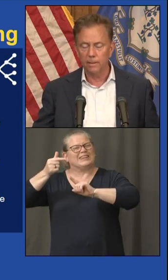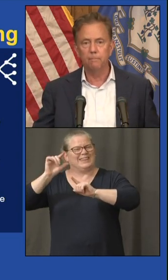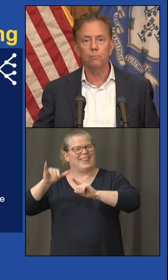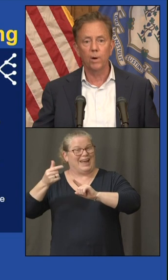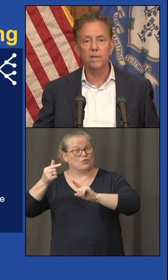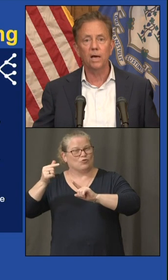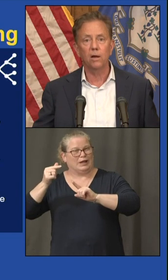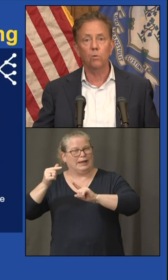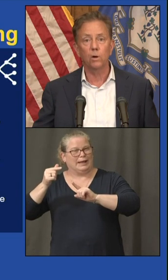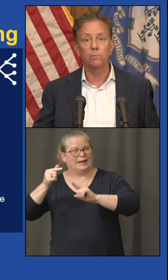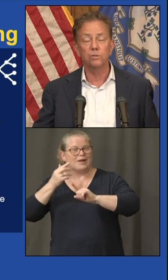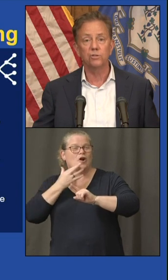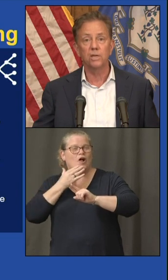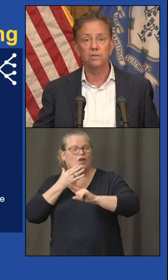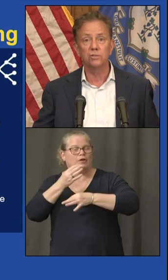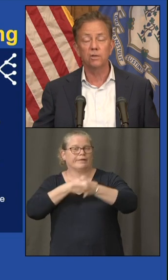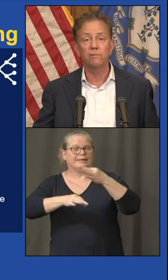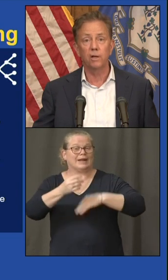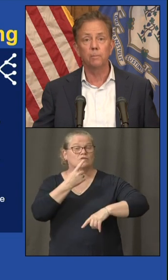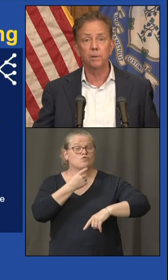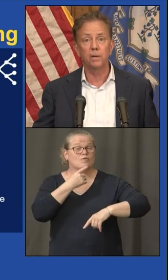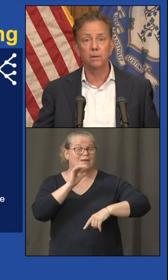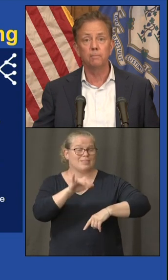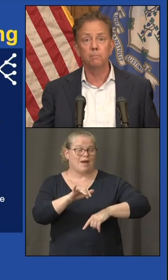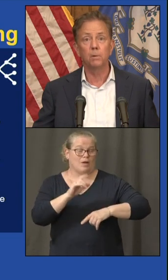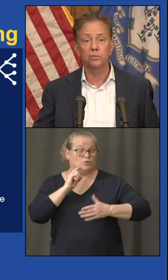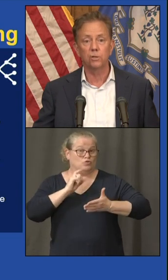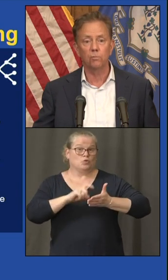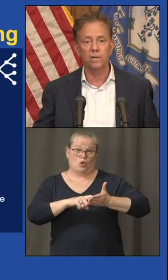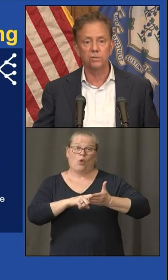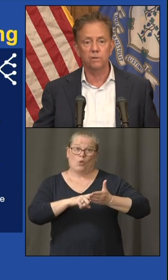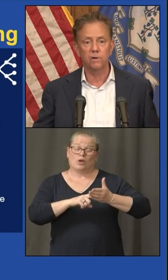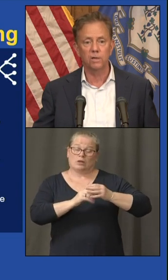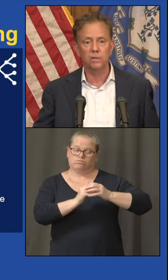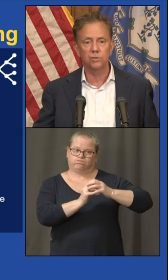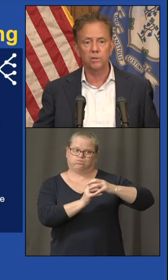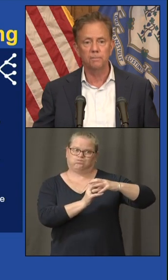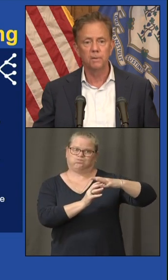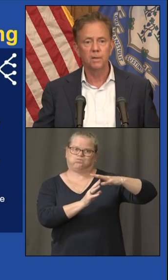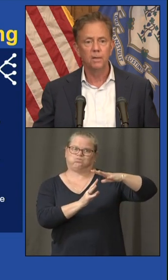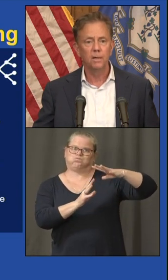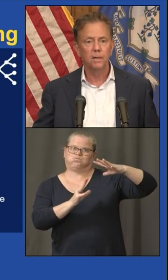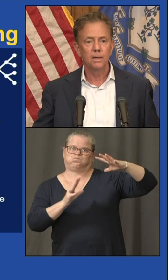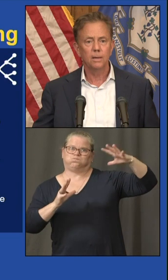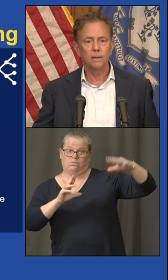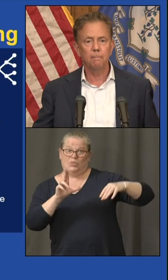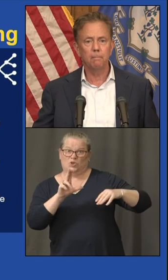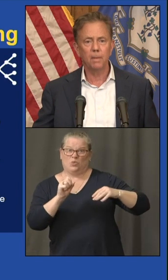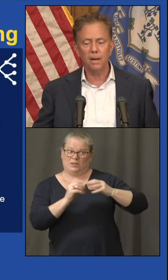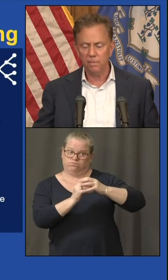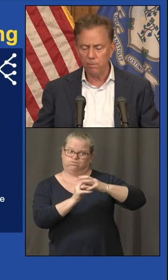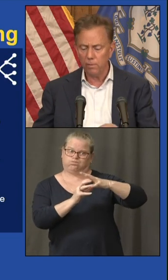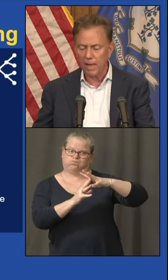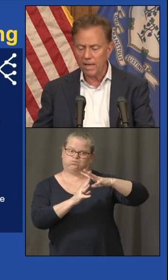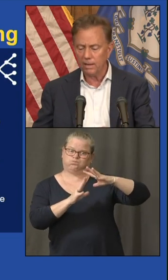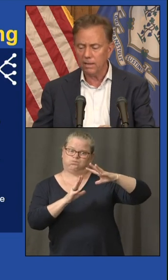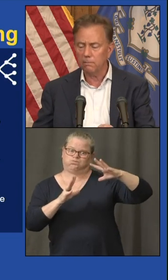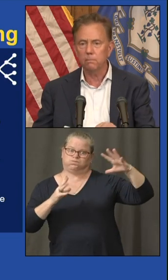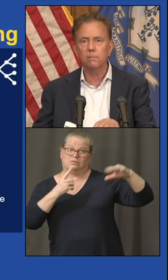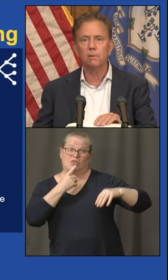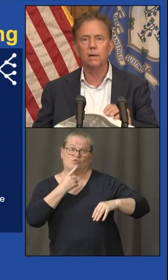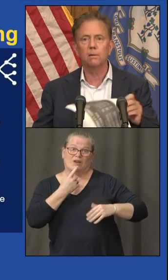the red category, which you see is enveloping much of the rest of our country. I think with